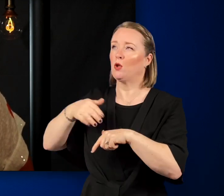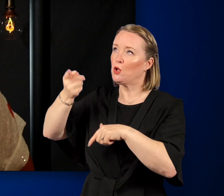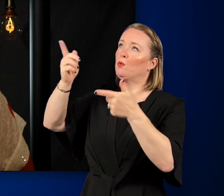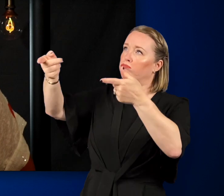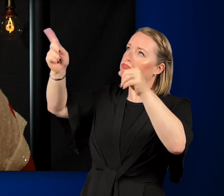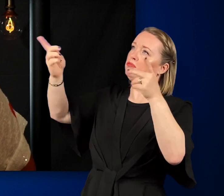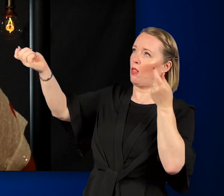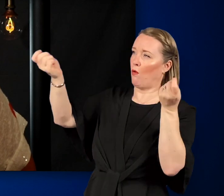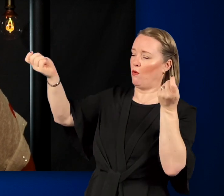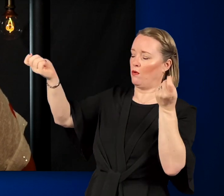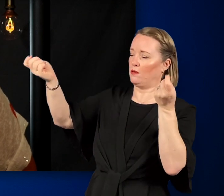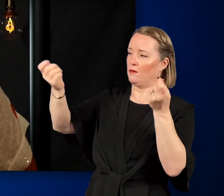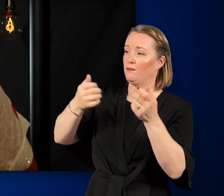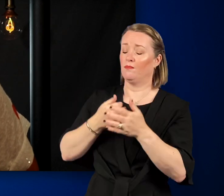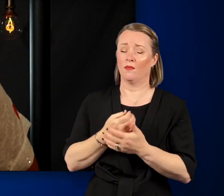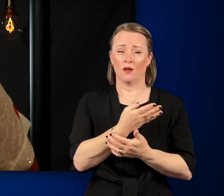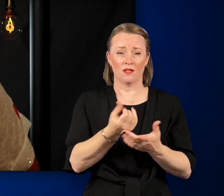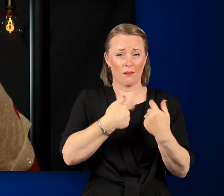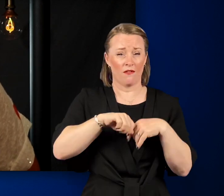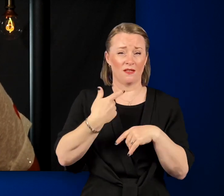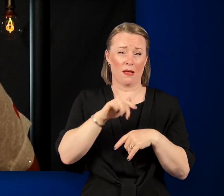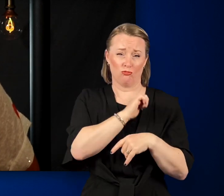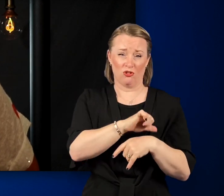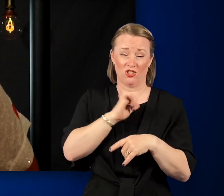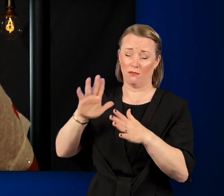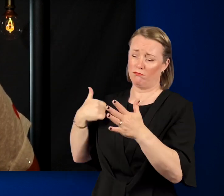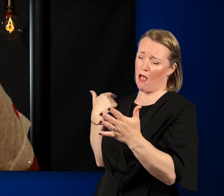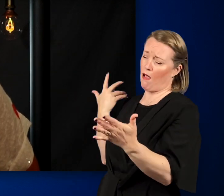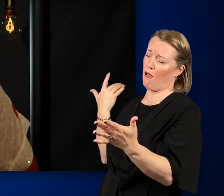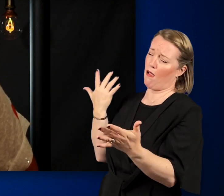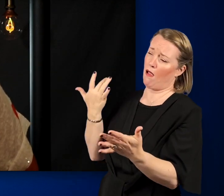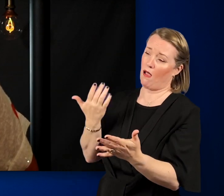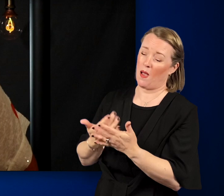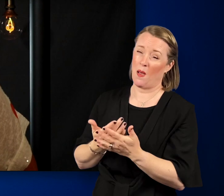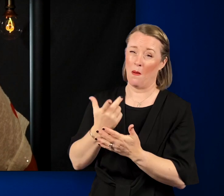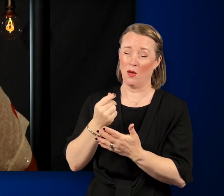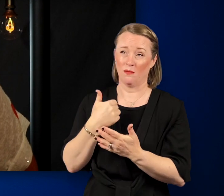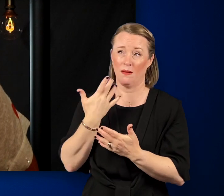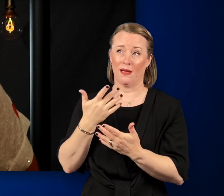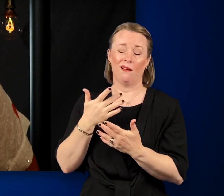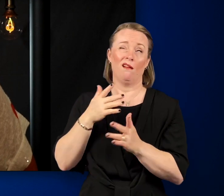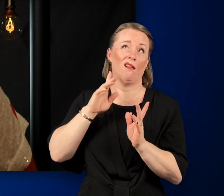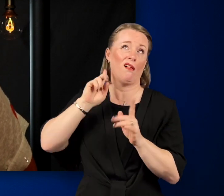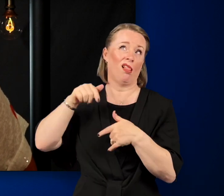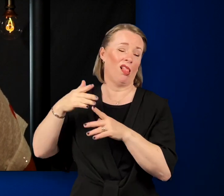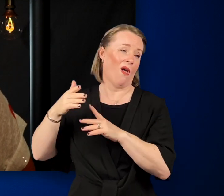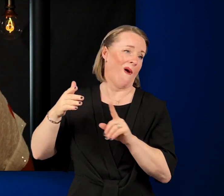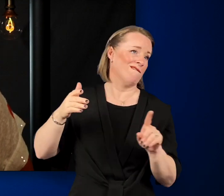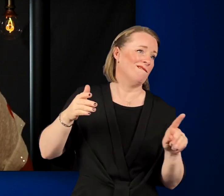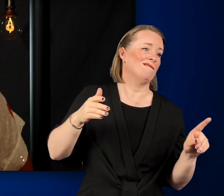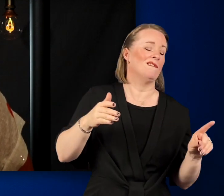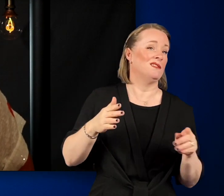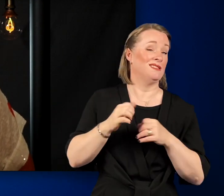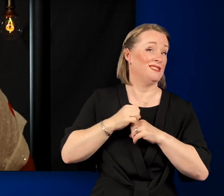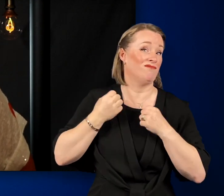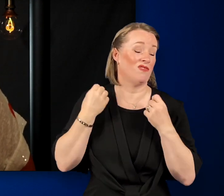And for those of us, Lord, who've been on the road a long time, who may have strayed off to another table, or may not have realised that